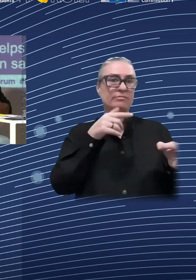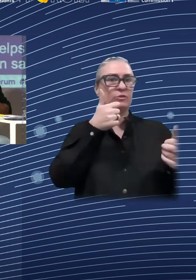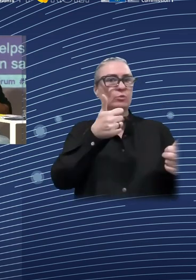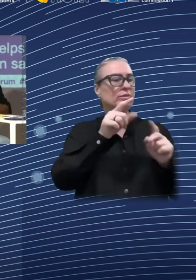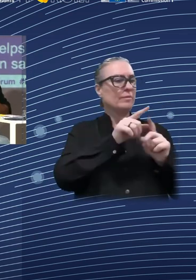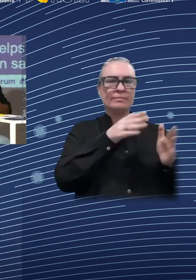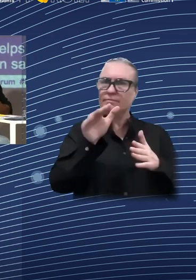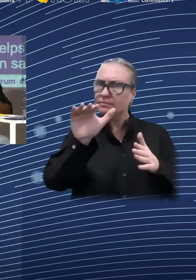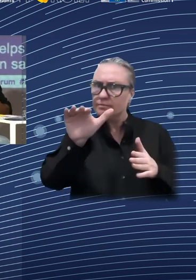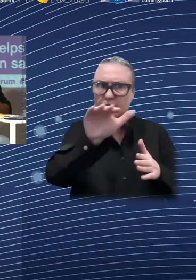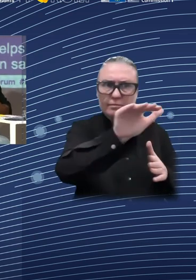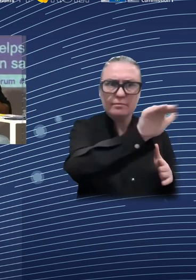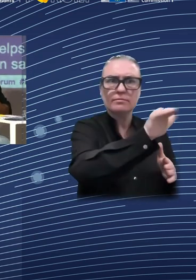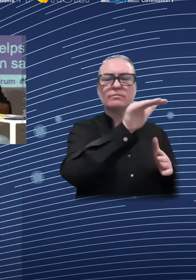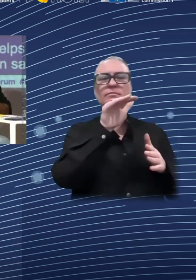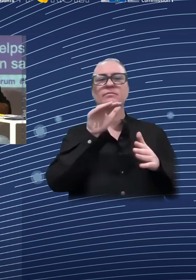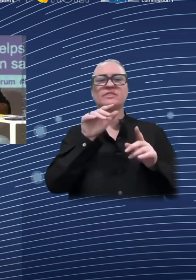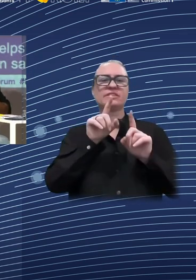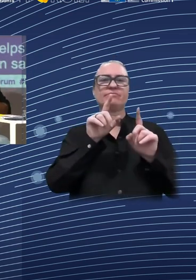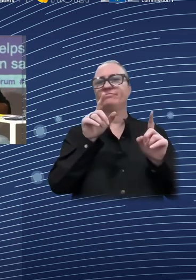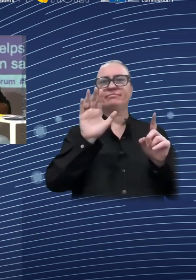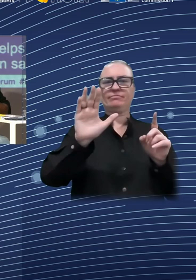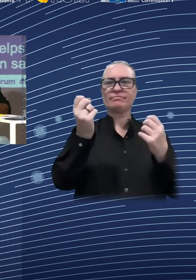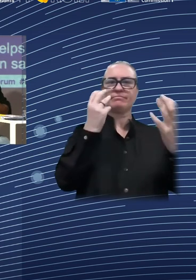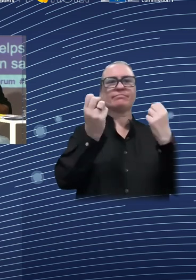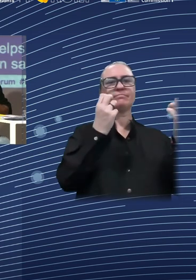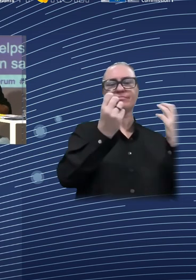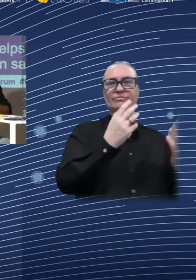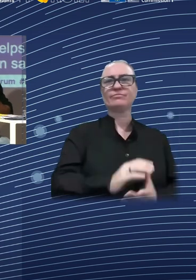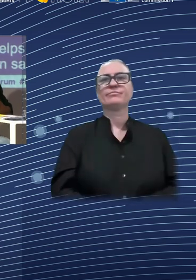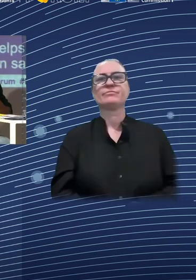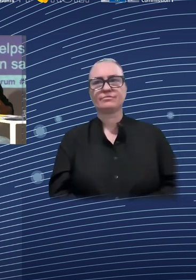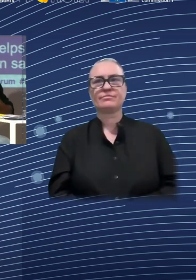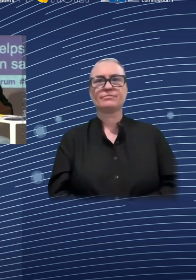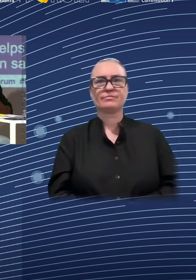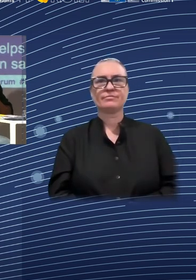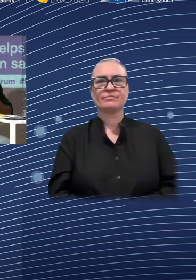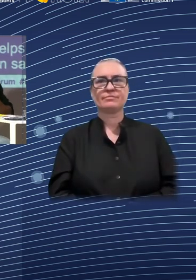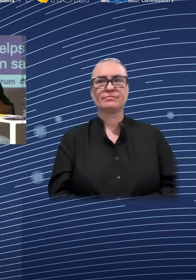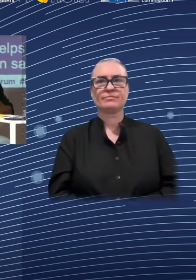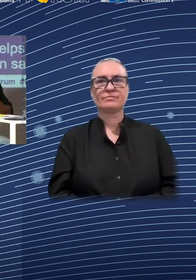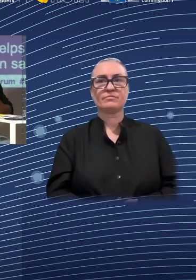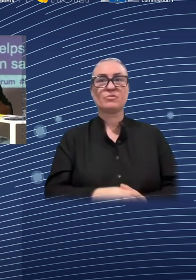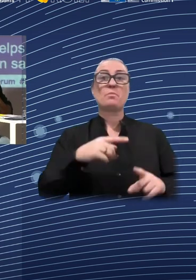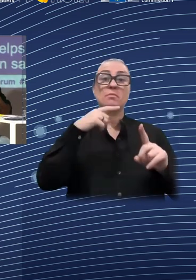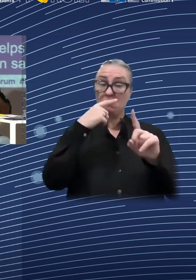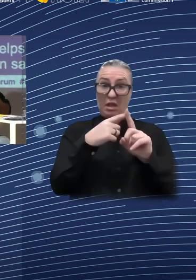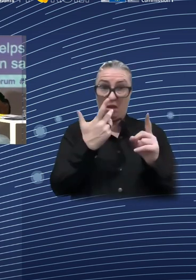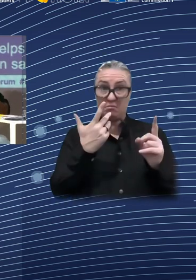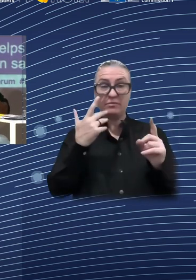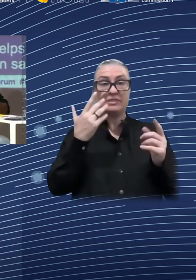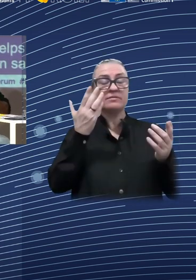so I think the European Commission has a big role on that, except the funding, but on the role he